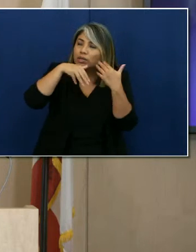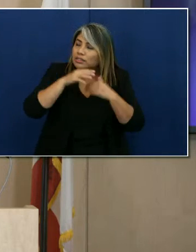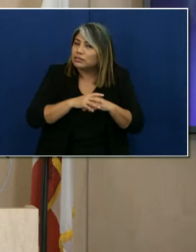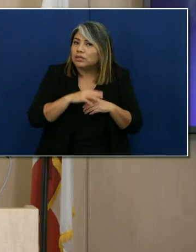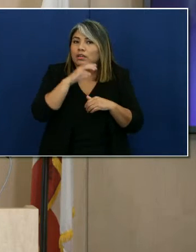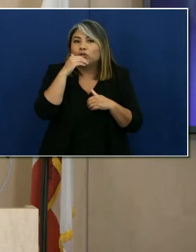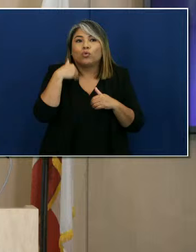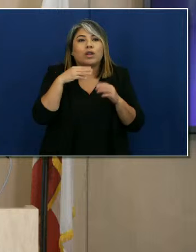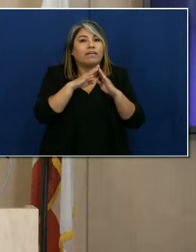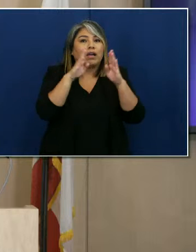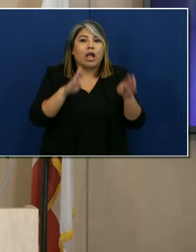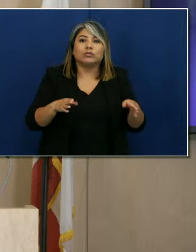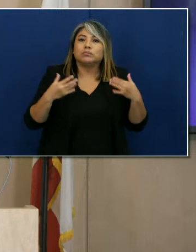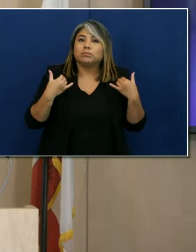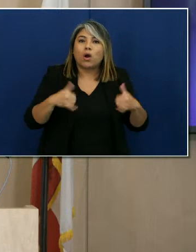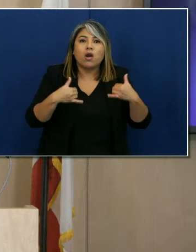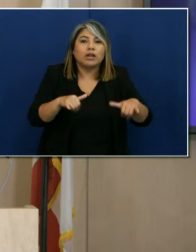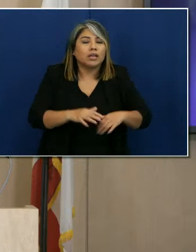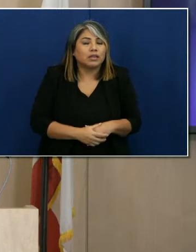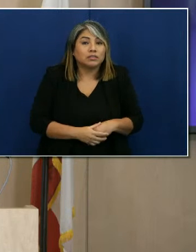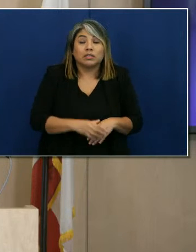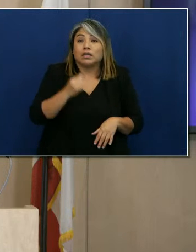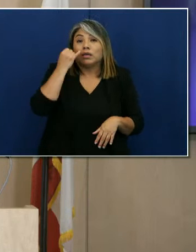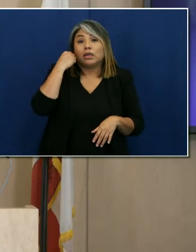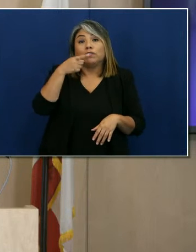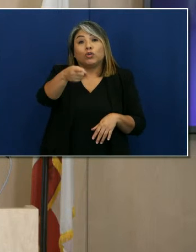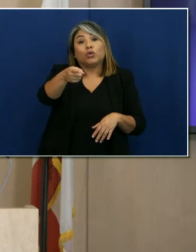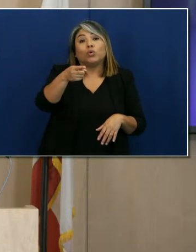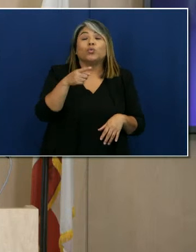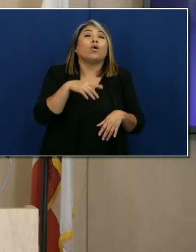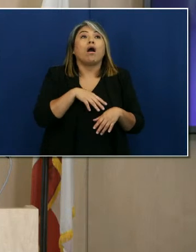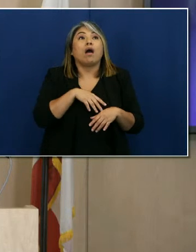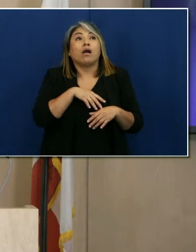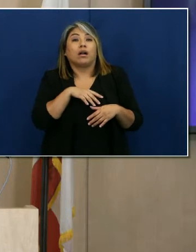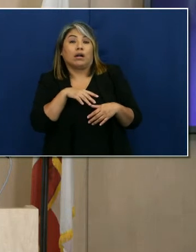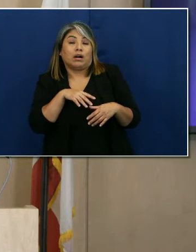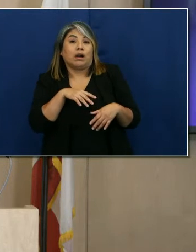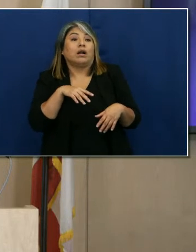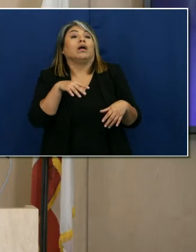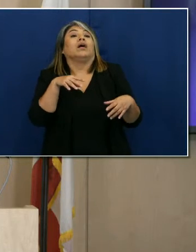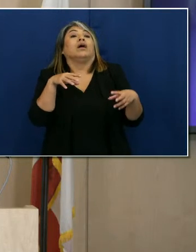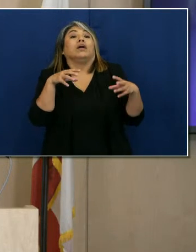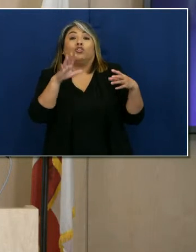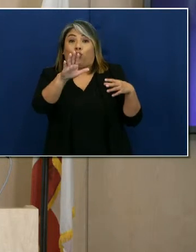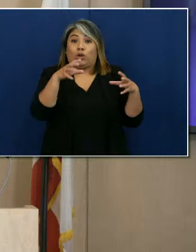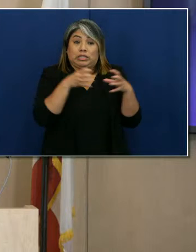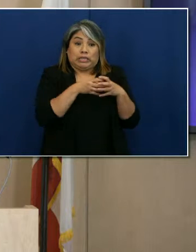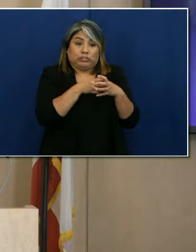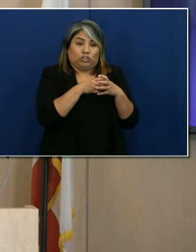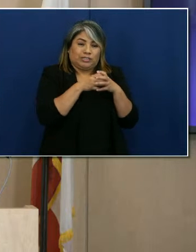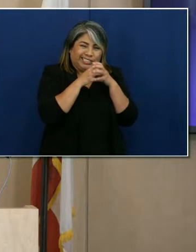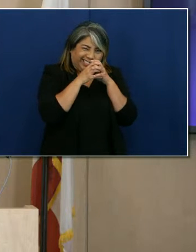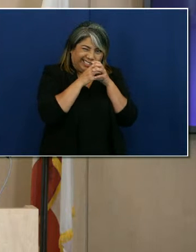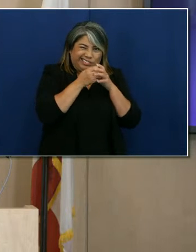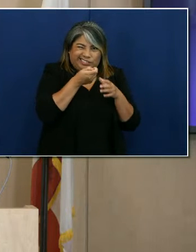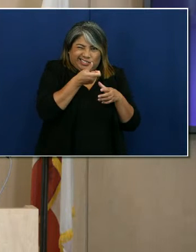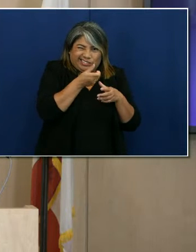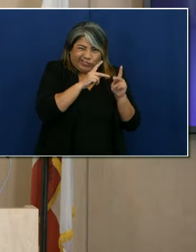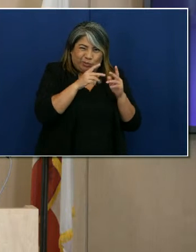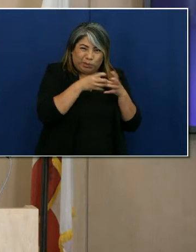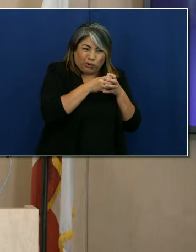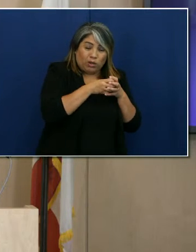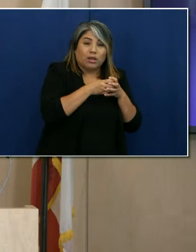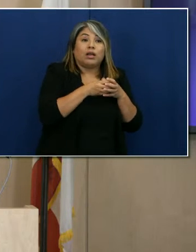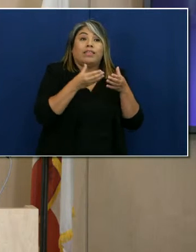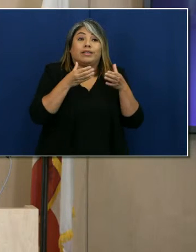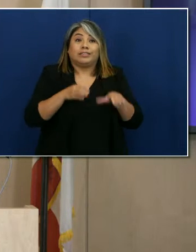not have house parties. And if you are keeping the clusters that you're involved in down to a minimum, the chance of you being in one of